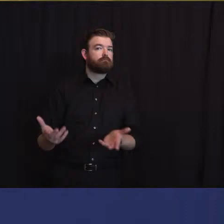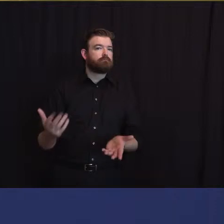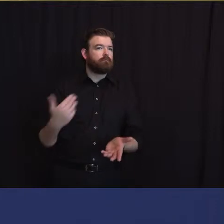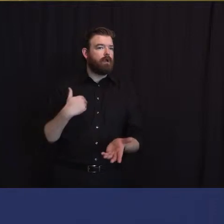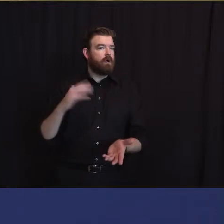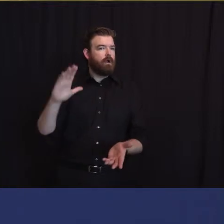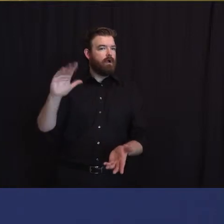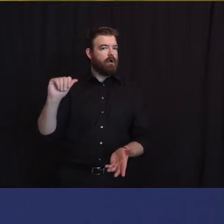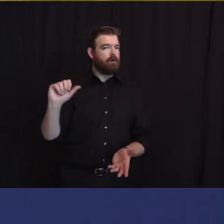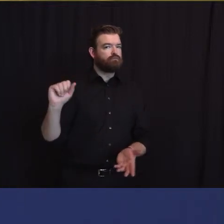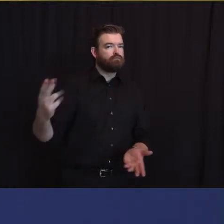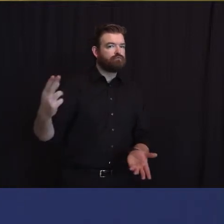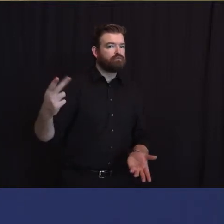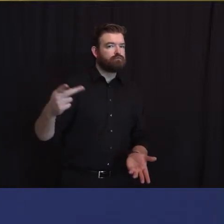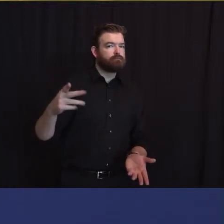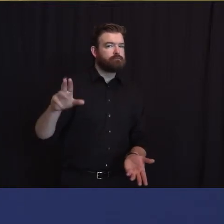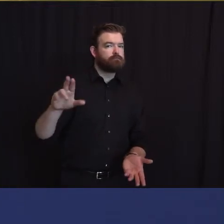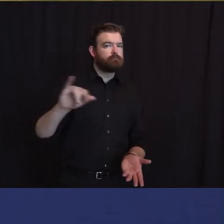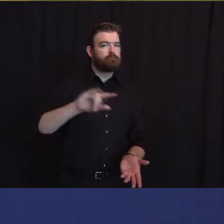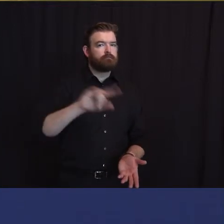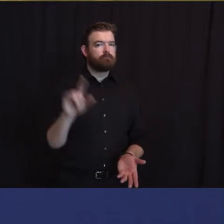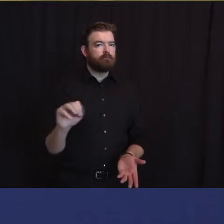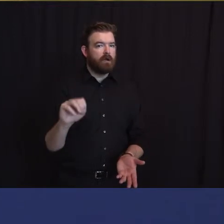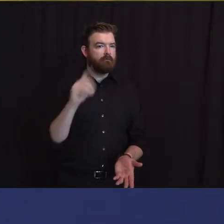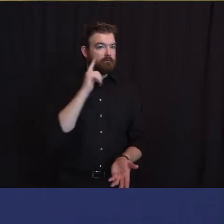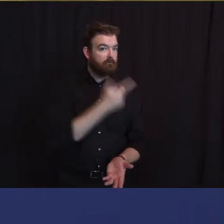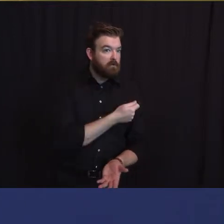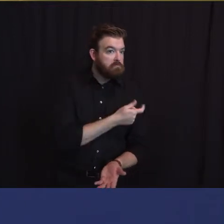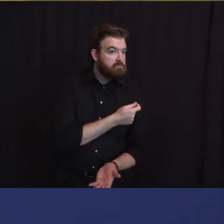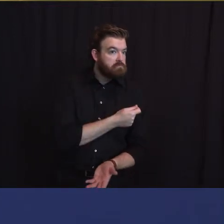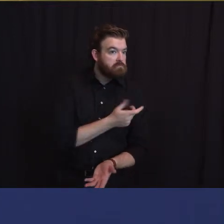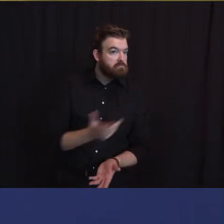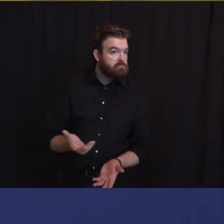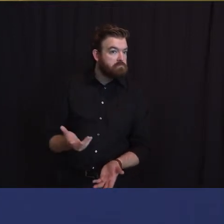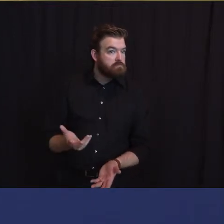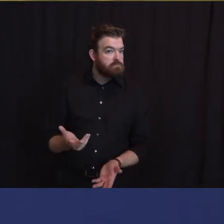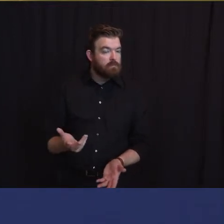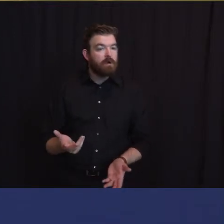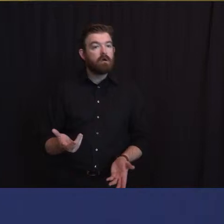I know we talked about this last week. Maryland is now giving people who have been